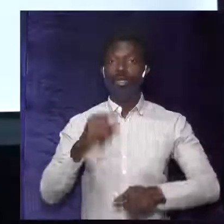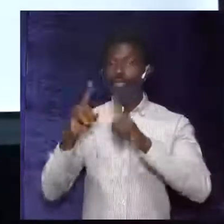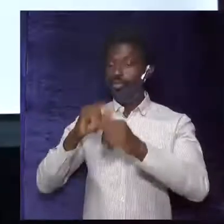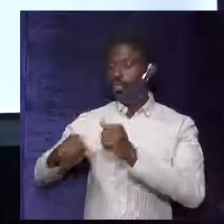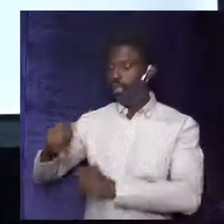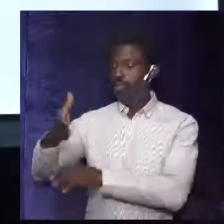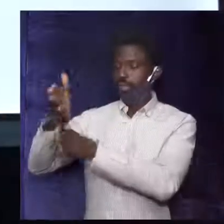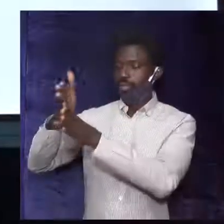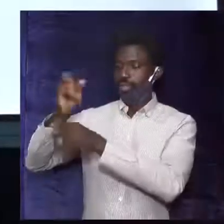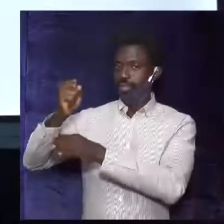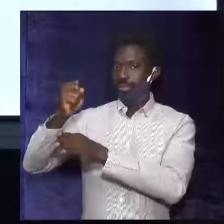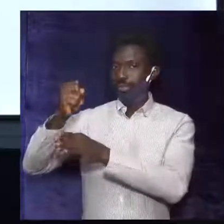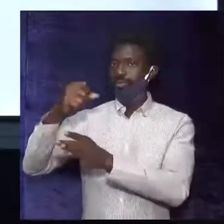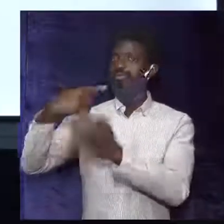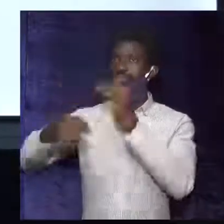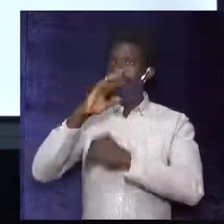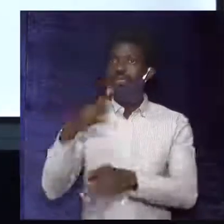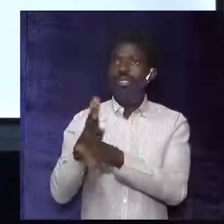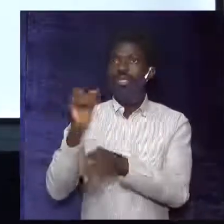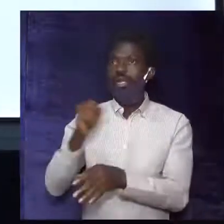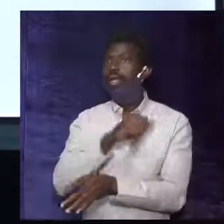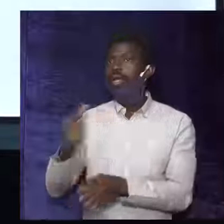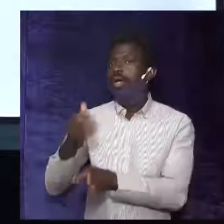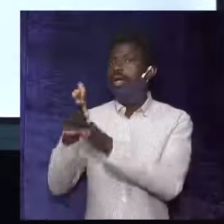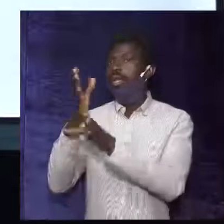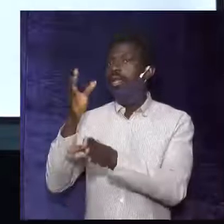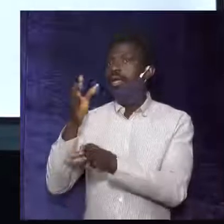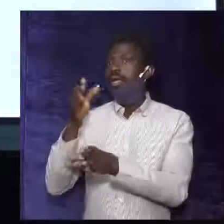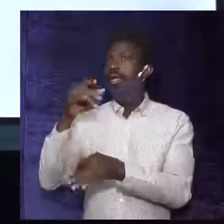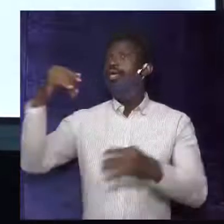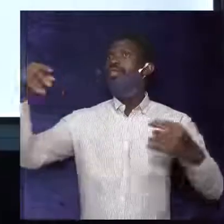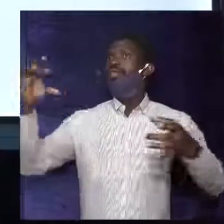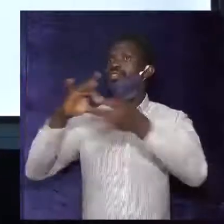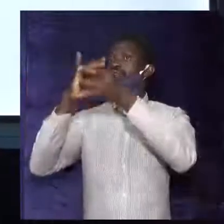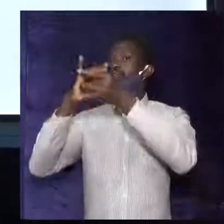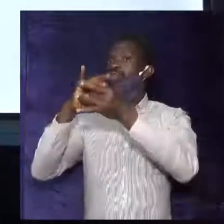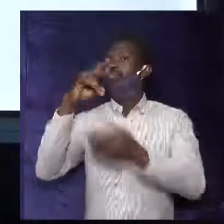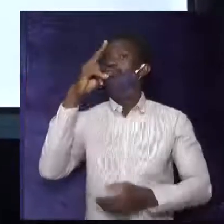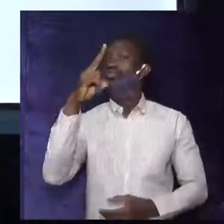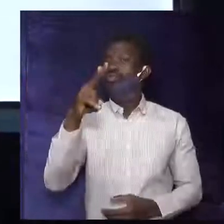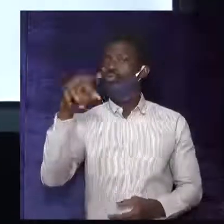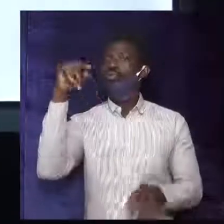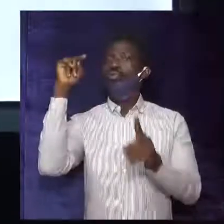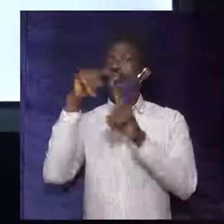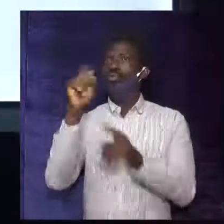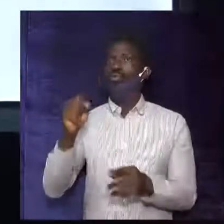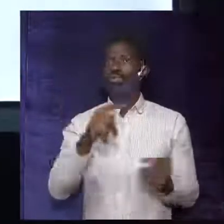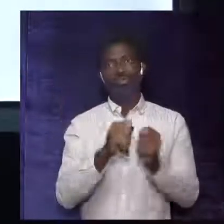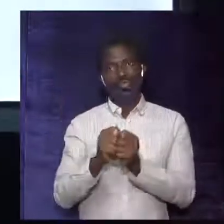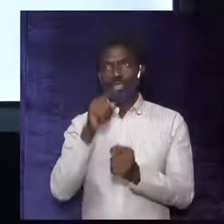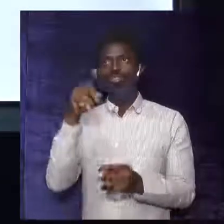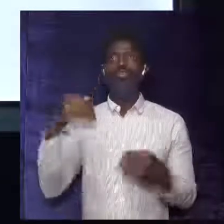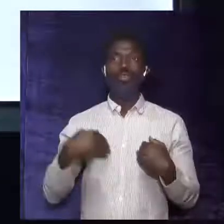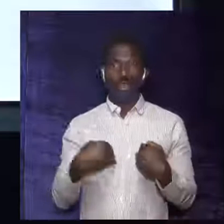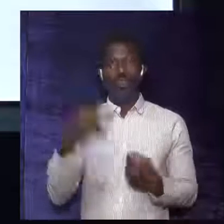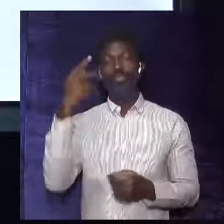can talk about lines. What are lines? A line joins 2 points together, and I'm sure you've seen